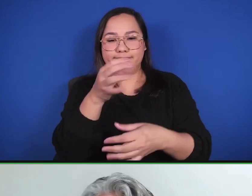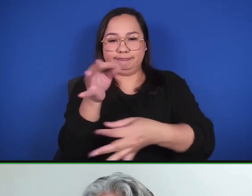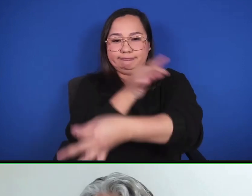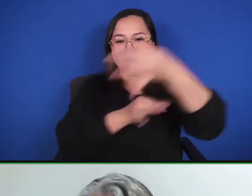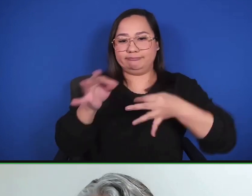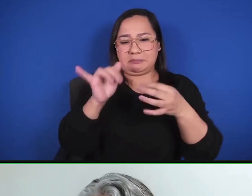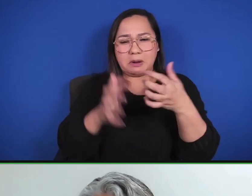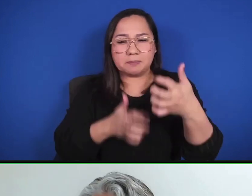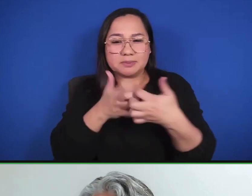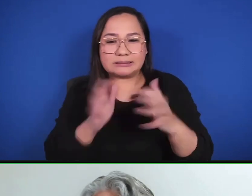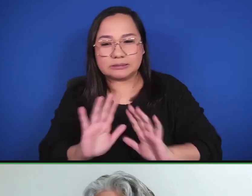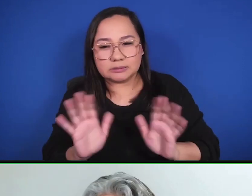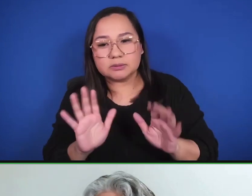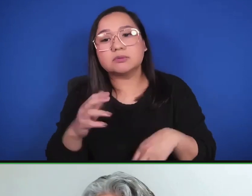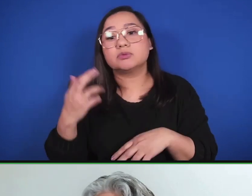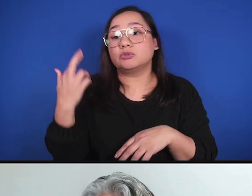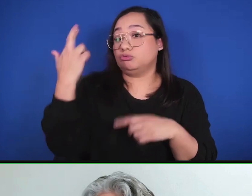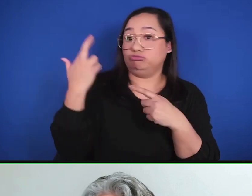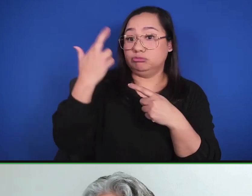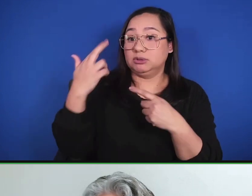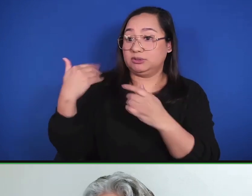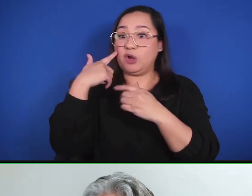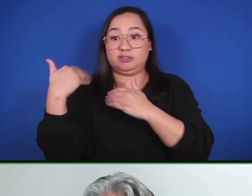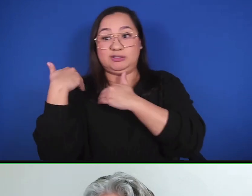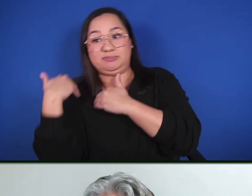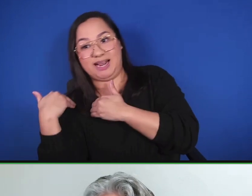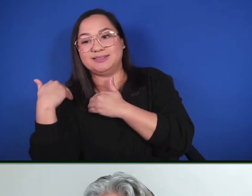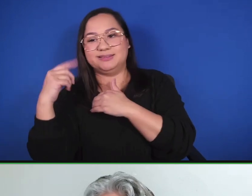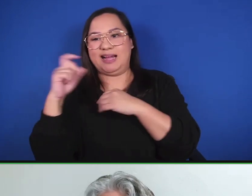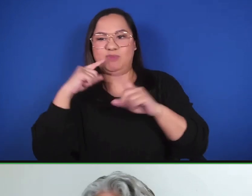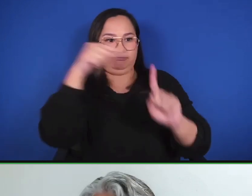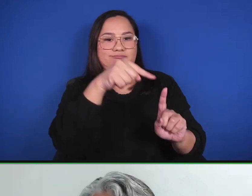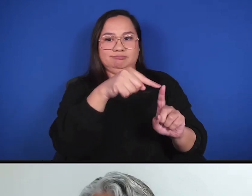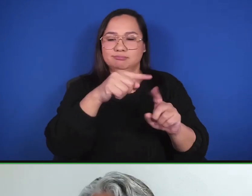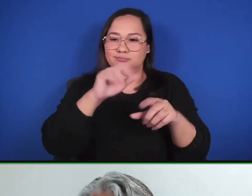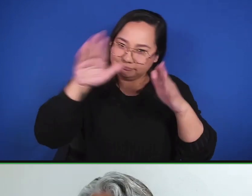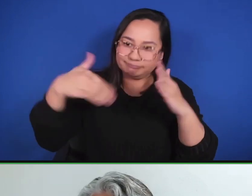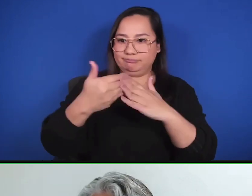the entire institution, not just the Disability Service Center.